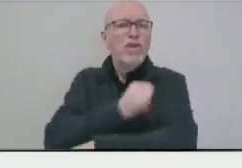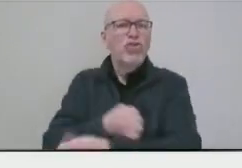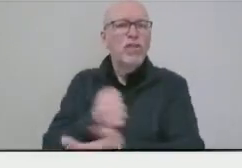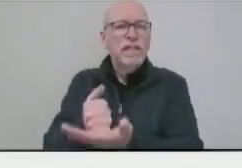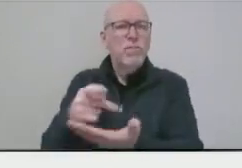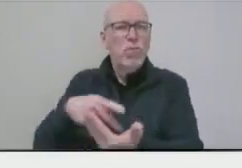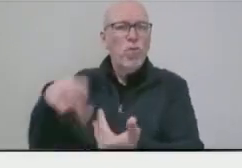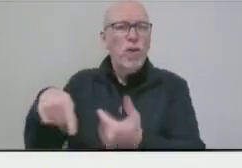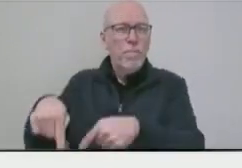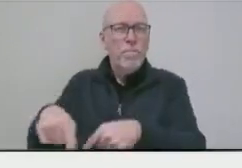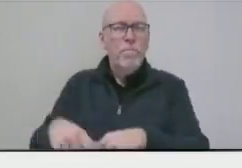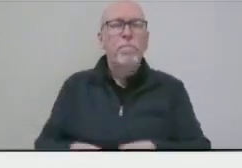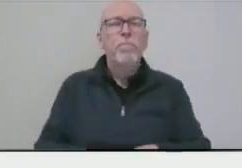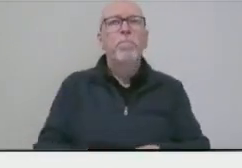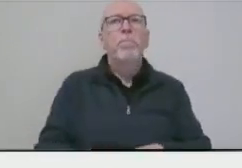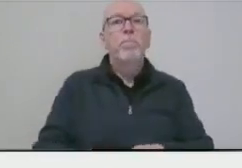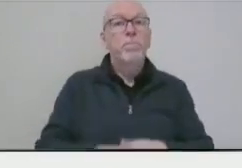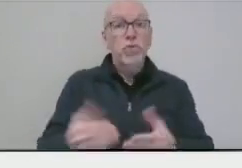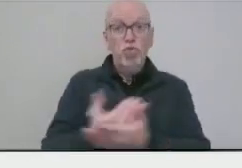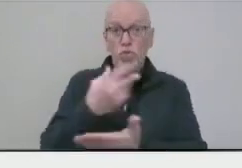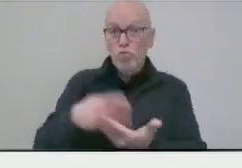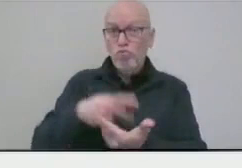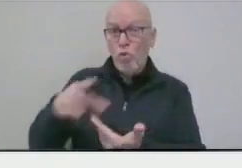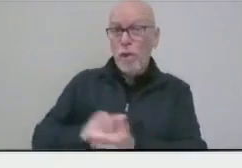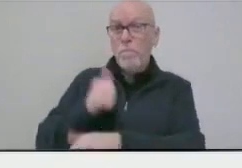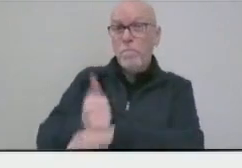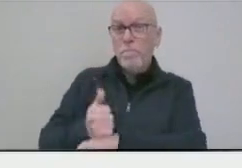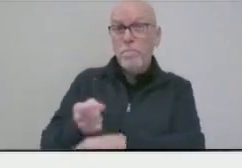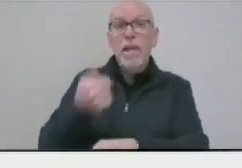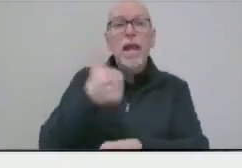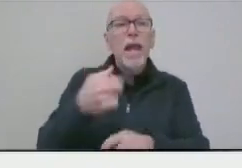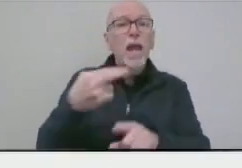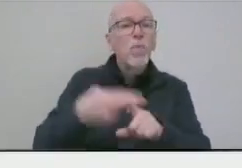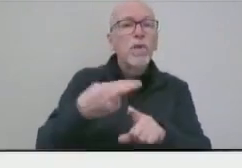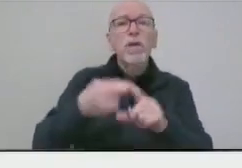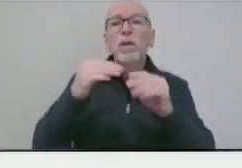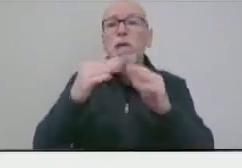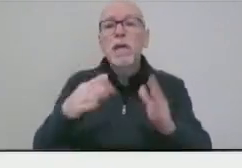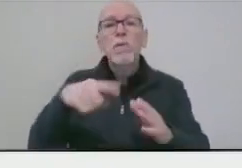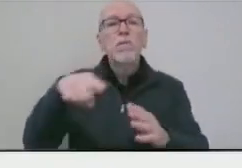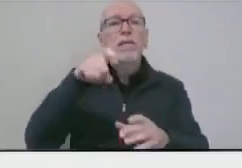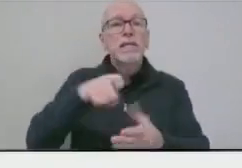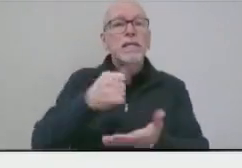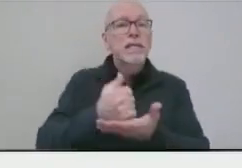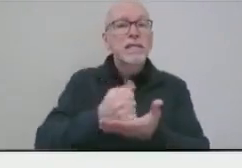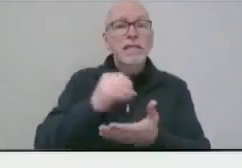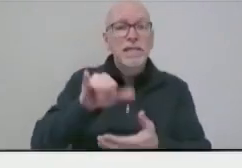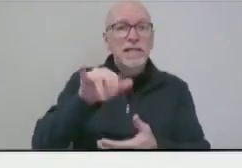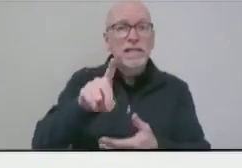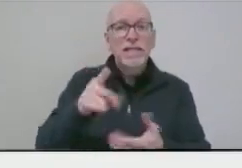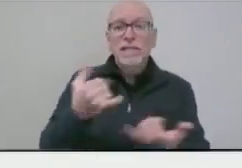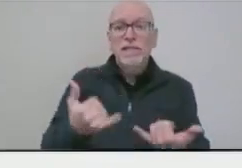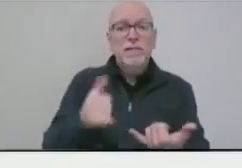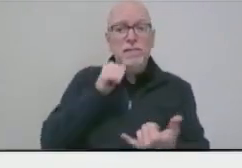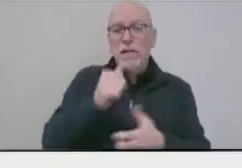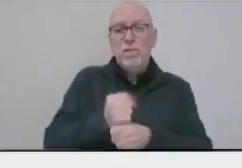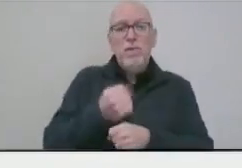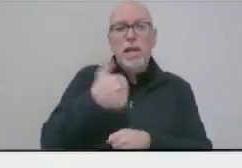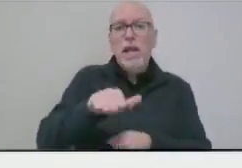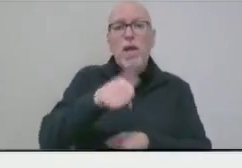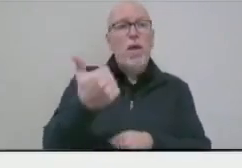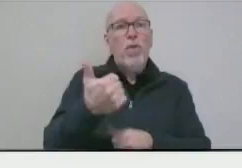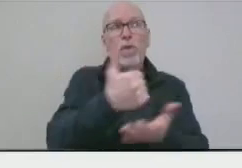program. Since this is a new program, any renter household in Indiana that needs assistance and not currently receiving it from another